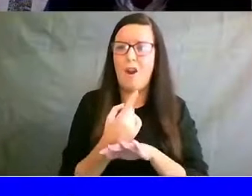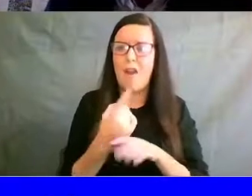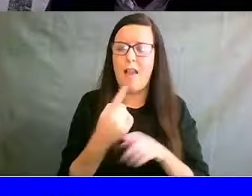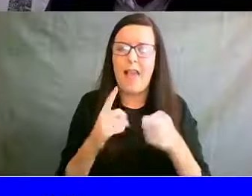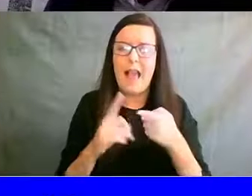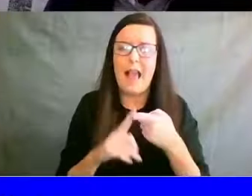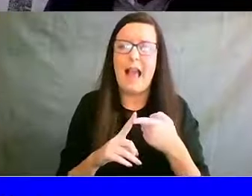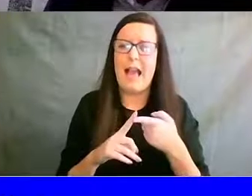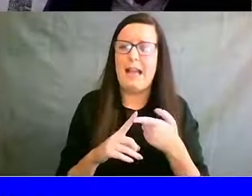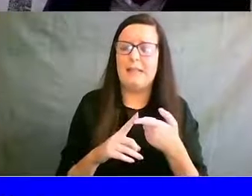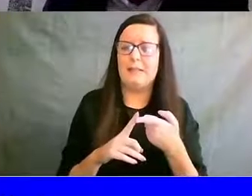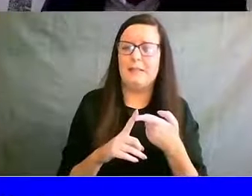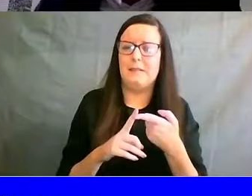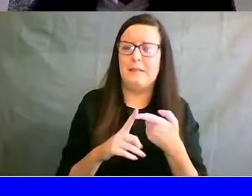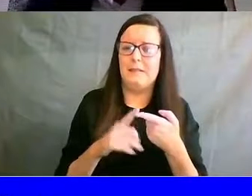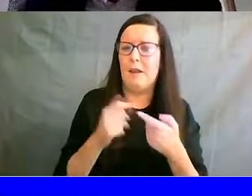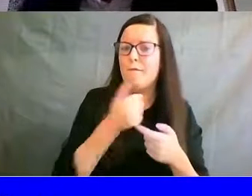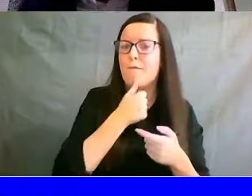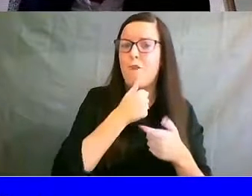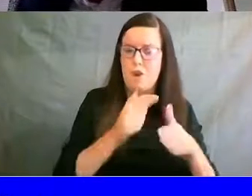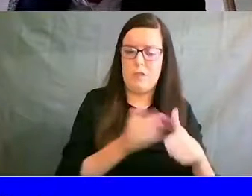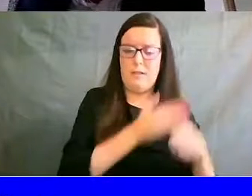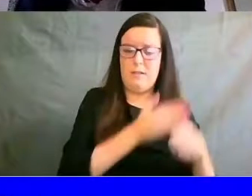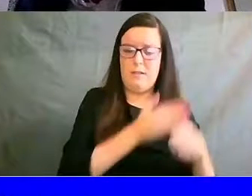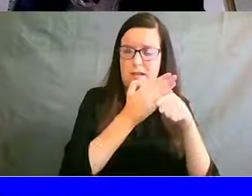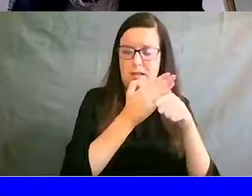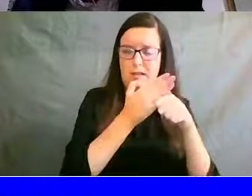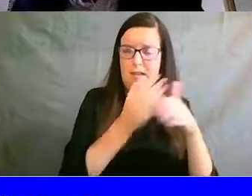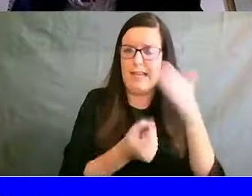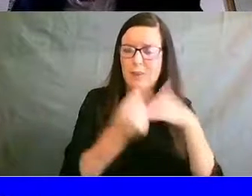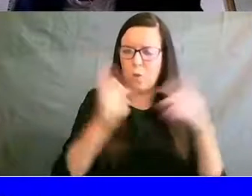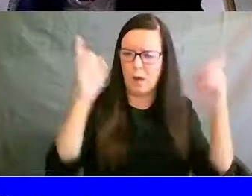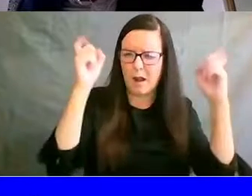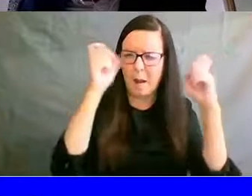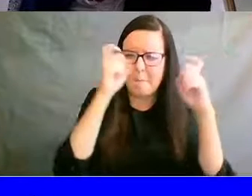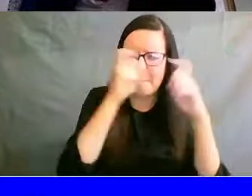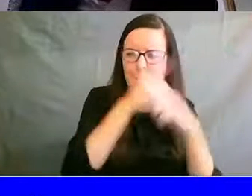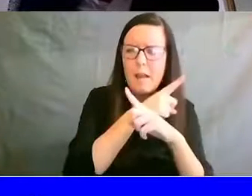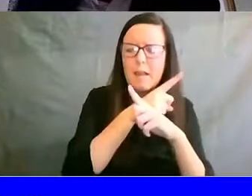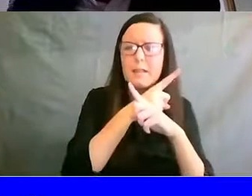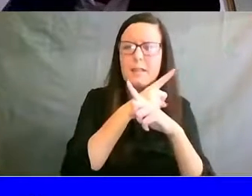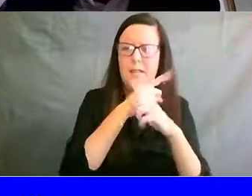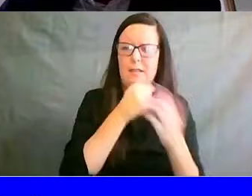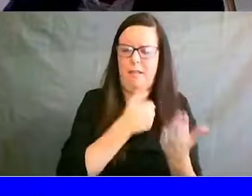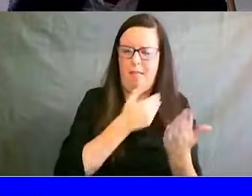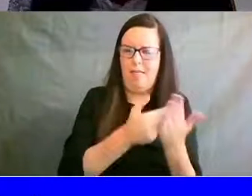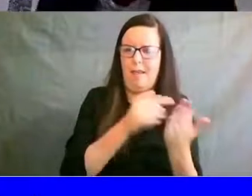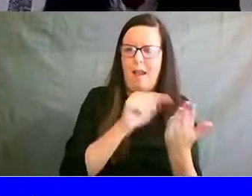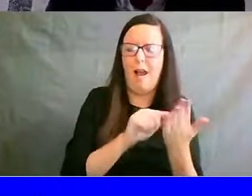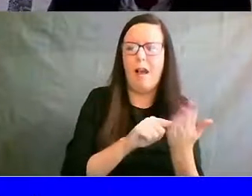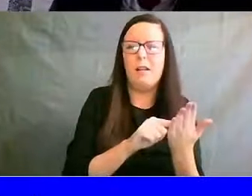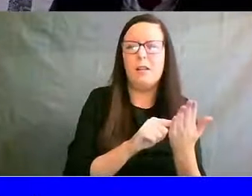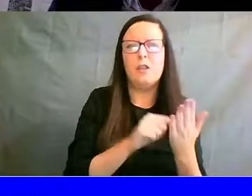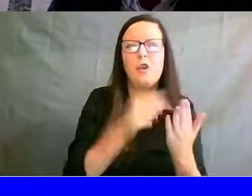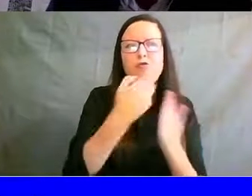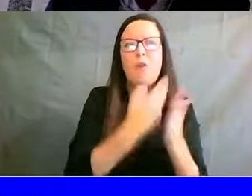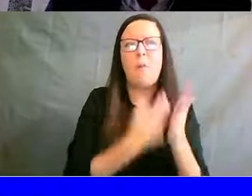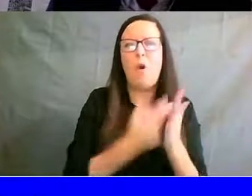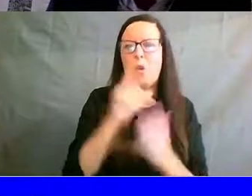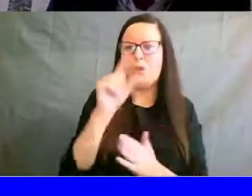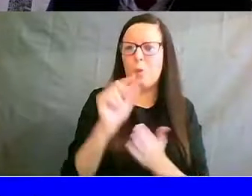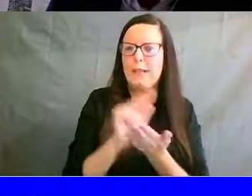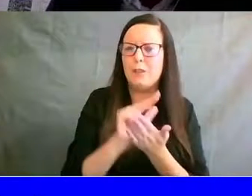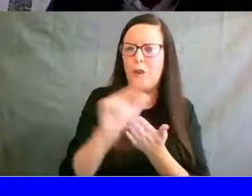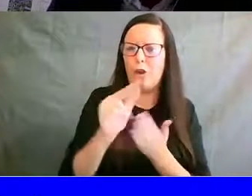in court. The first issue is the complexity of this area of law. So in a report in 2013, it